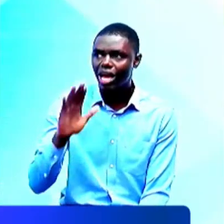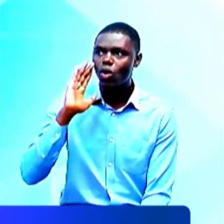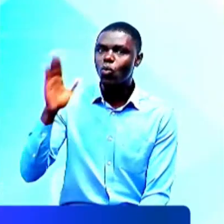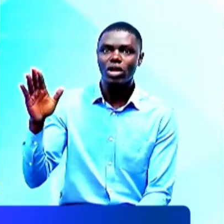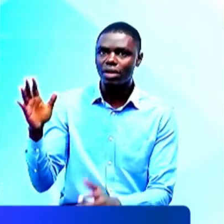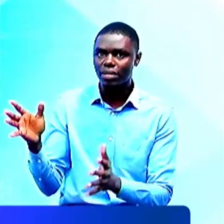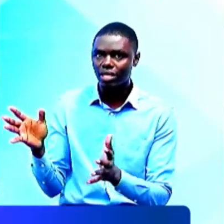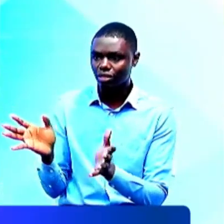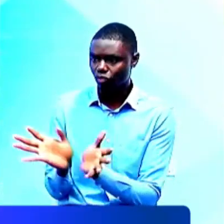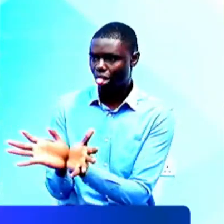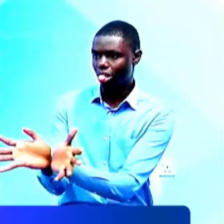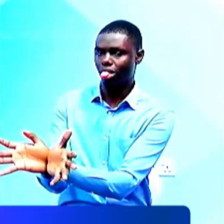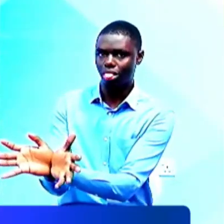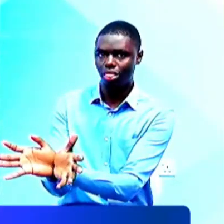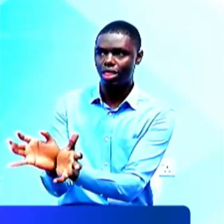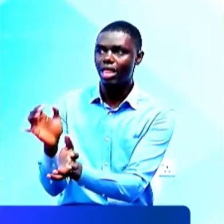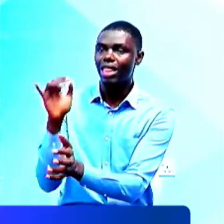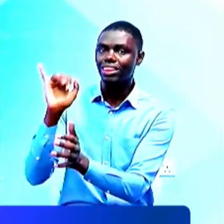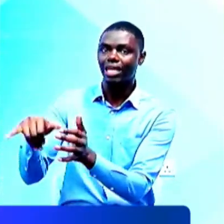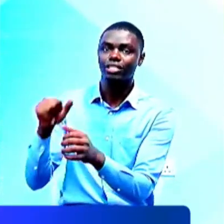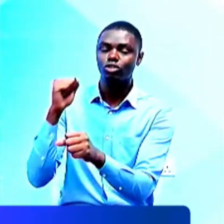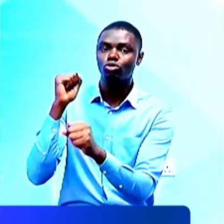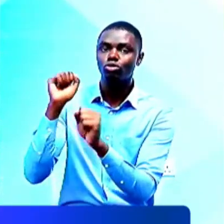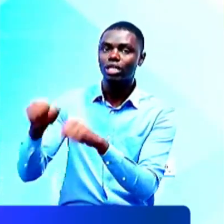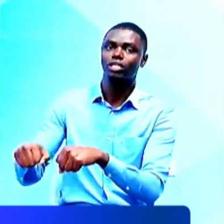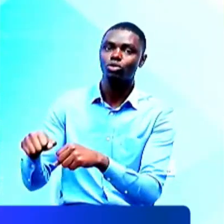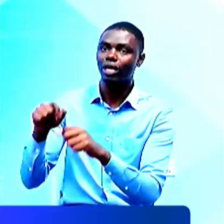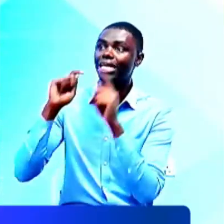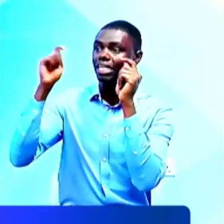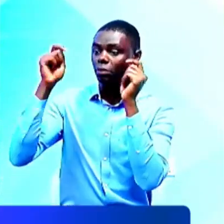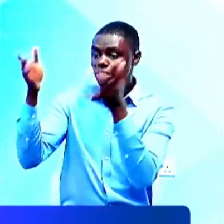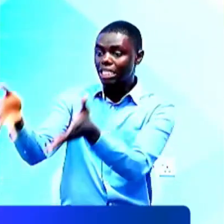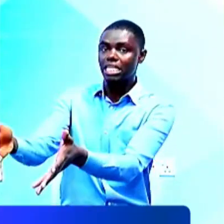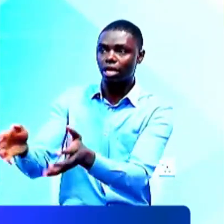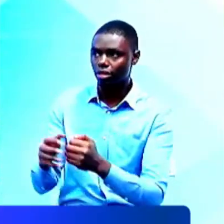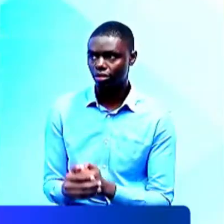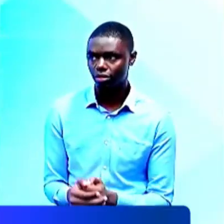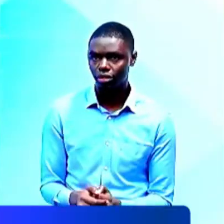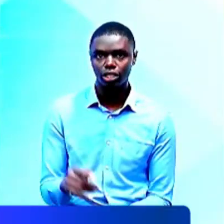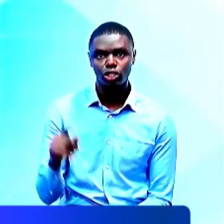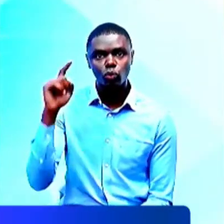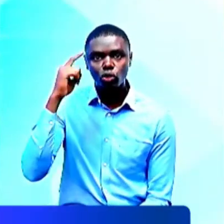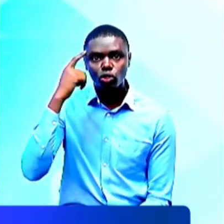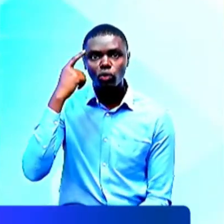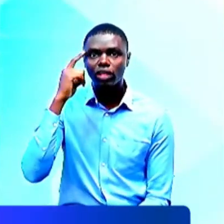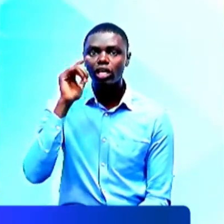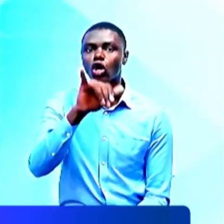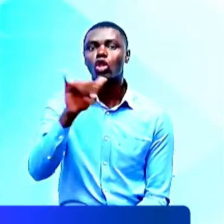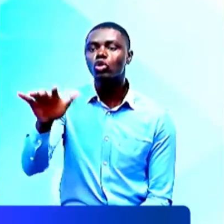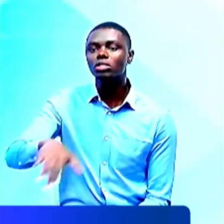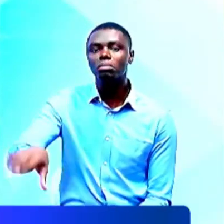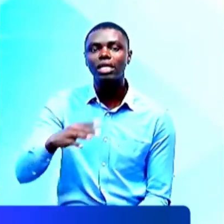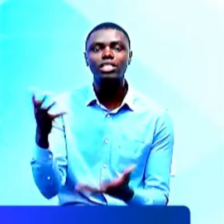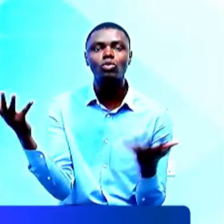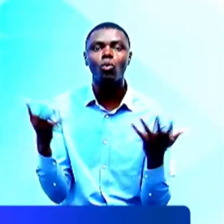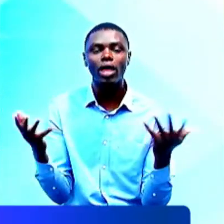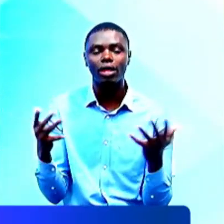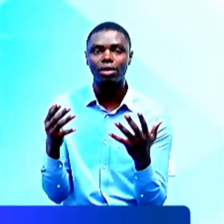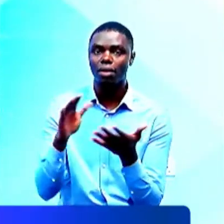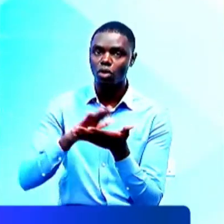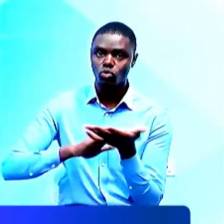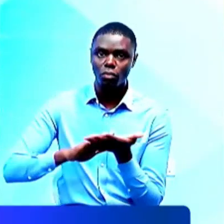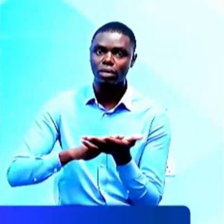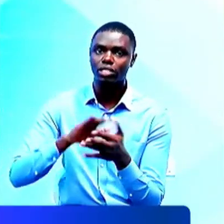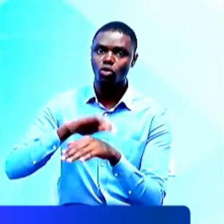be demarcated that you can demonstrate here? What do you think are going to be those places, based off of your